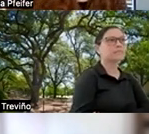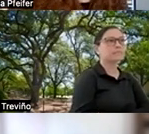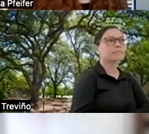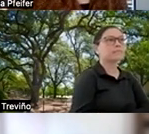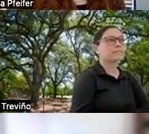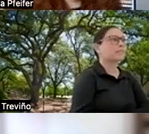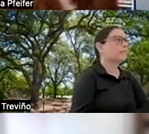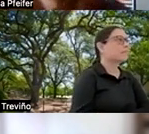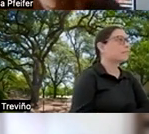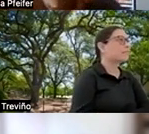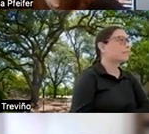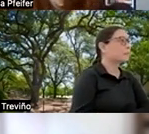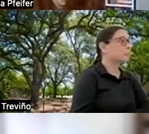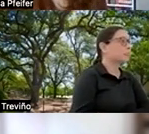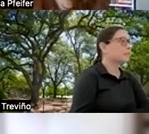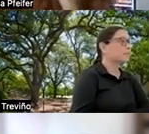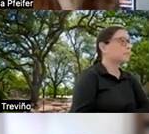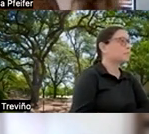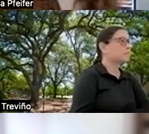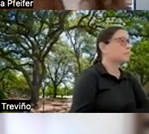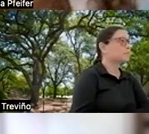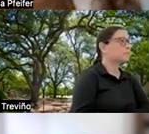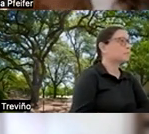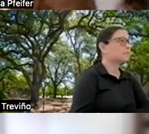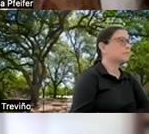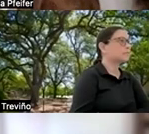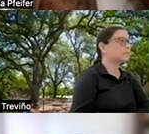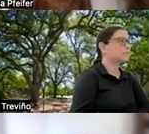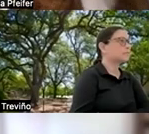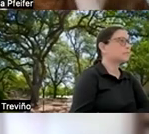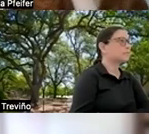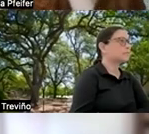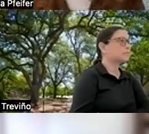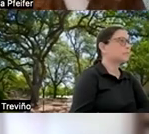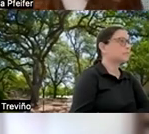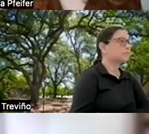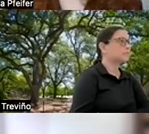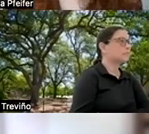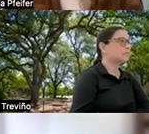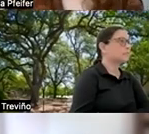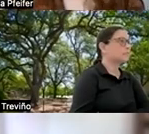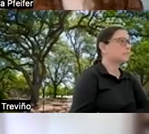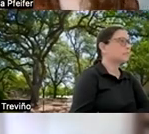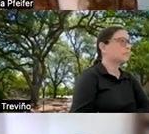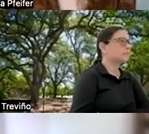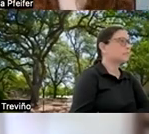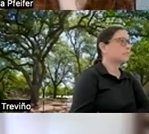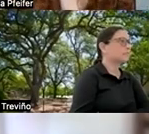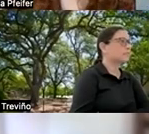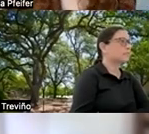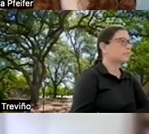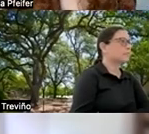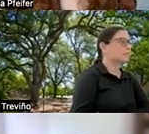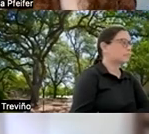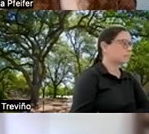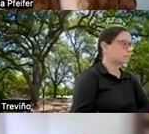some more general examples throughout there that, you know, aren't necessarily thought of when you think of, when someone might talk about kindergarten readiness, they might be like, oh,